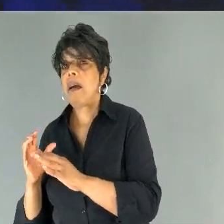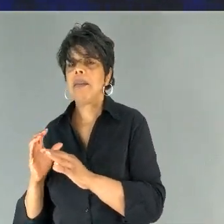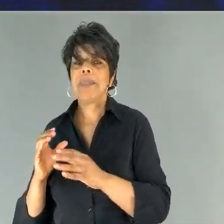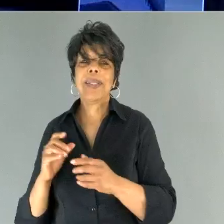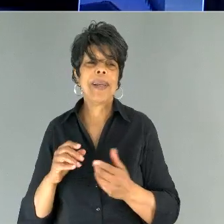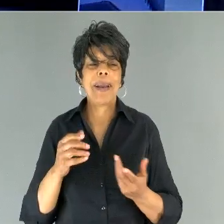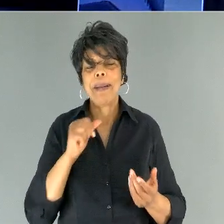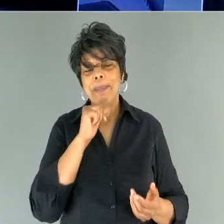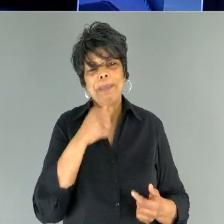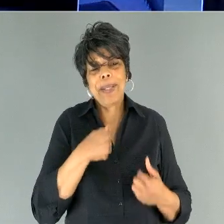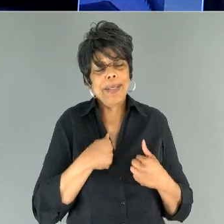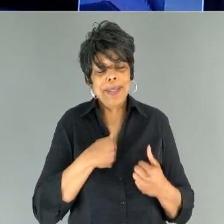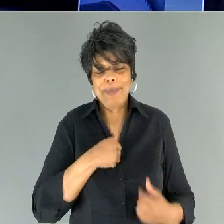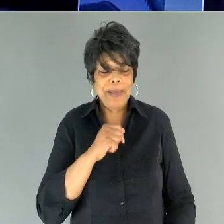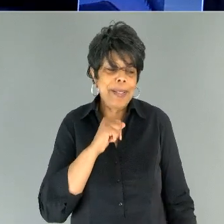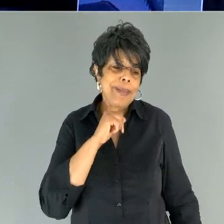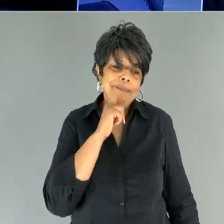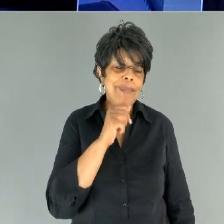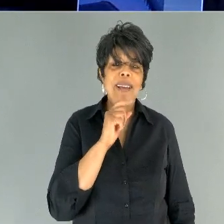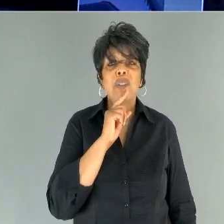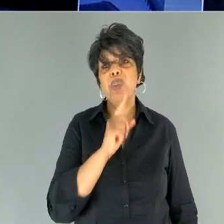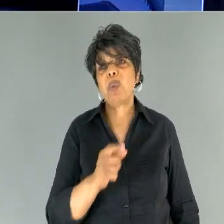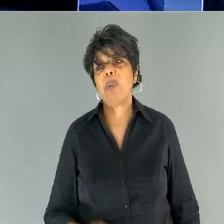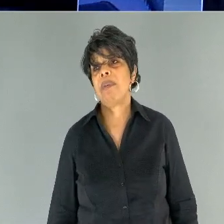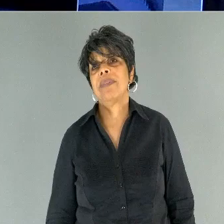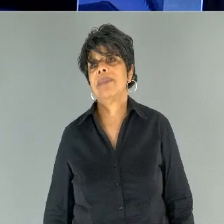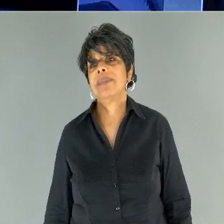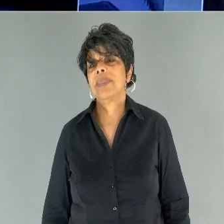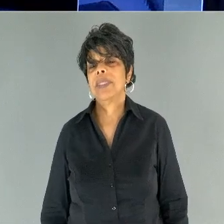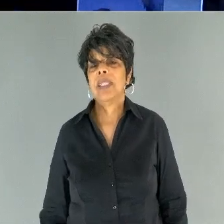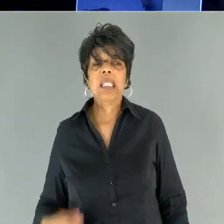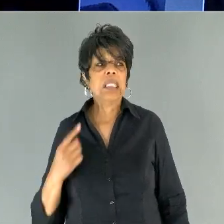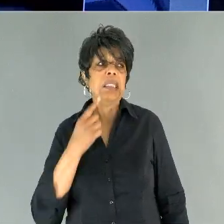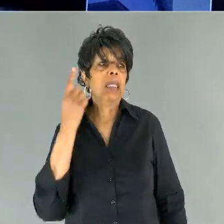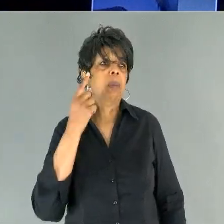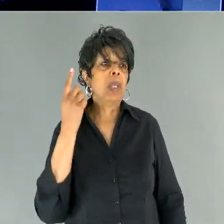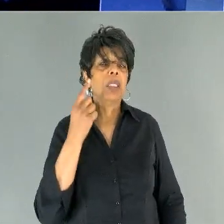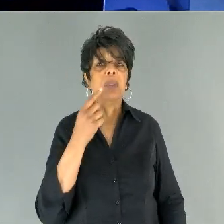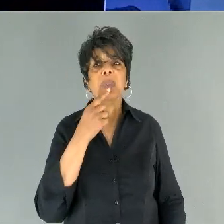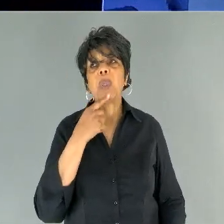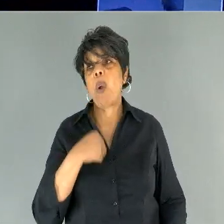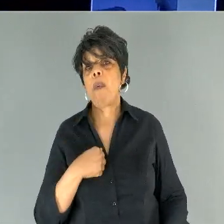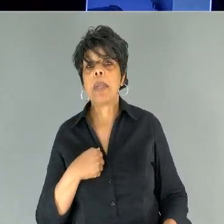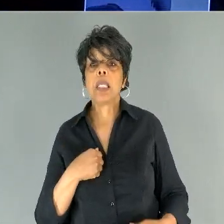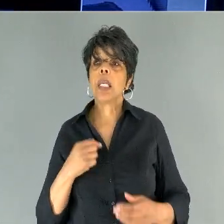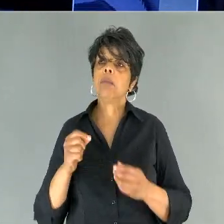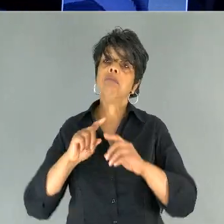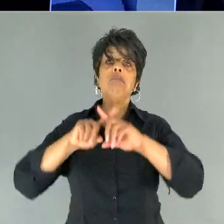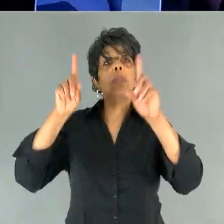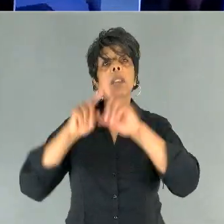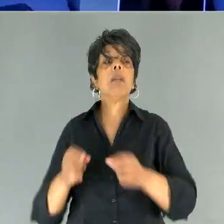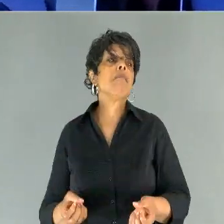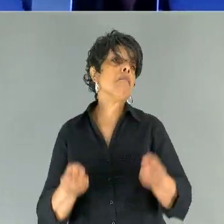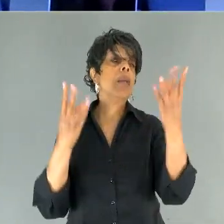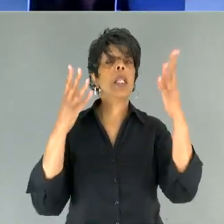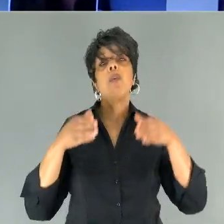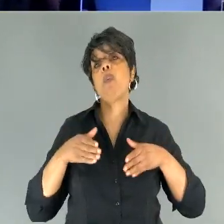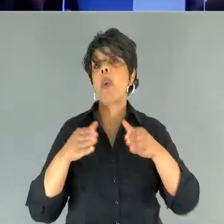not sure. There's someone that told me that there are many ways to God, and I believe